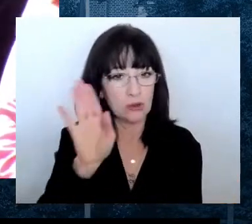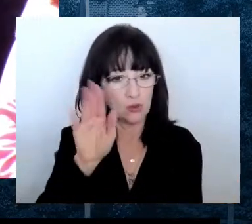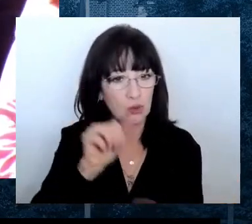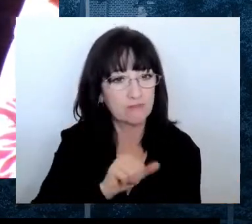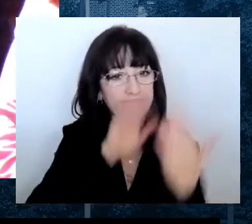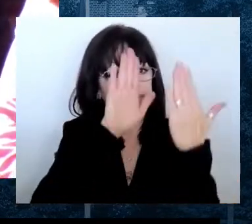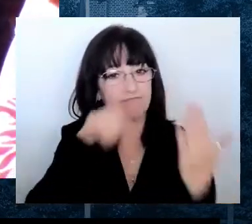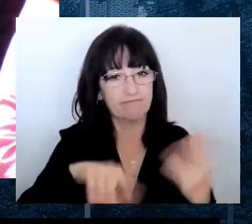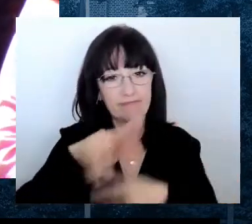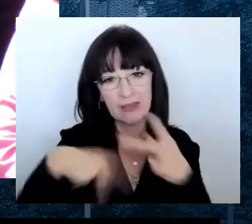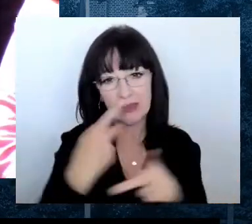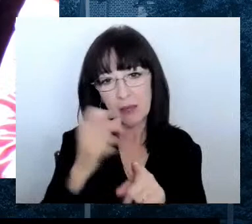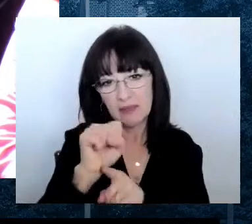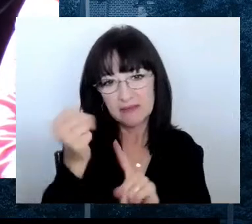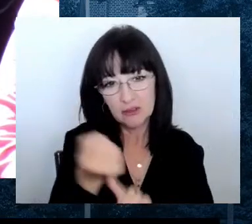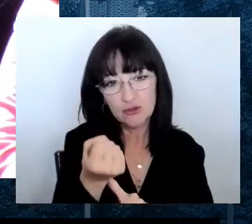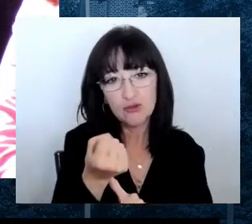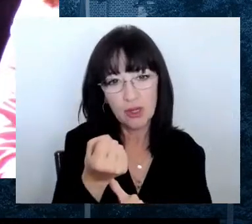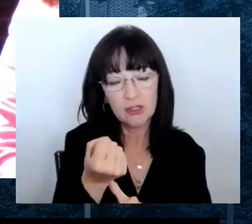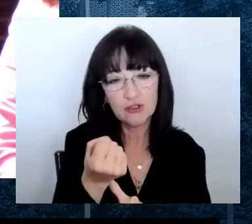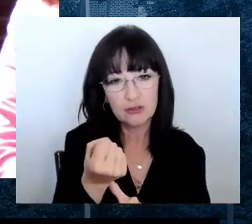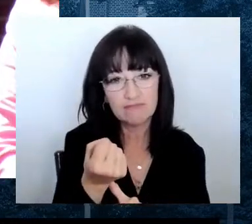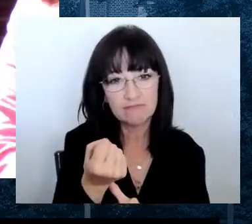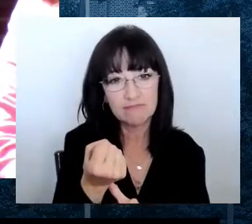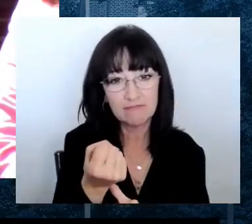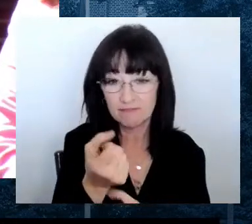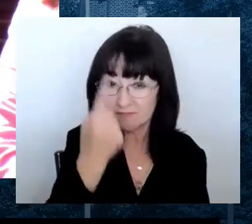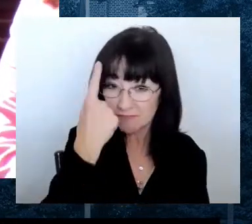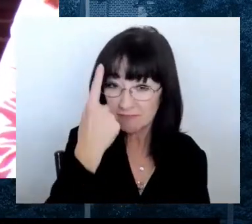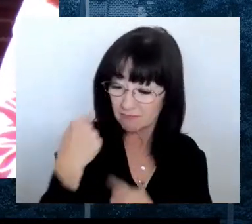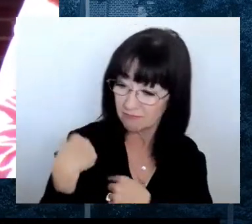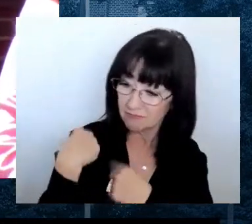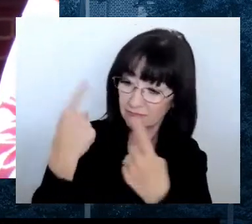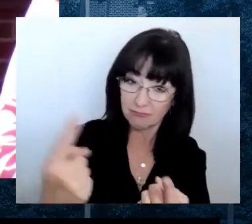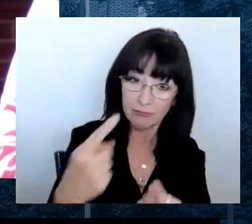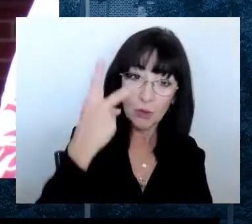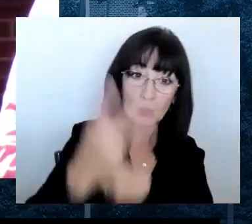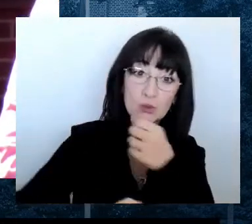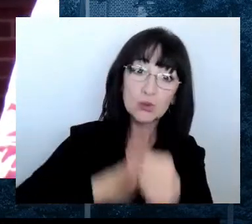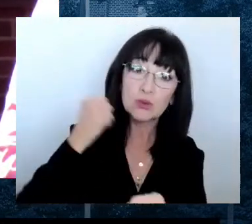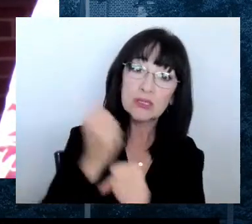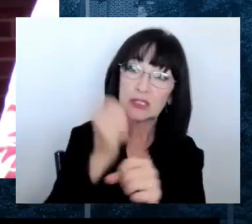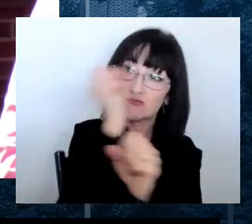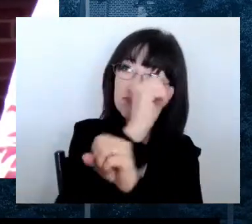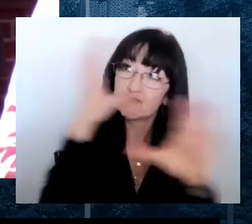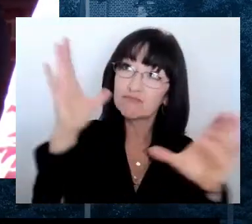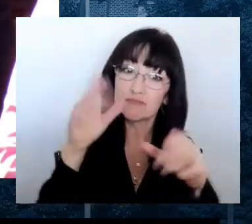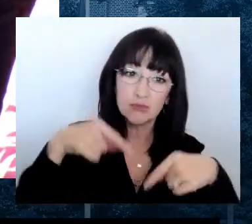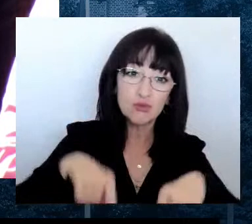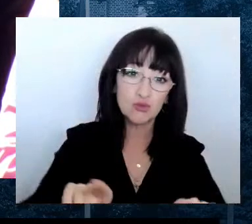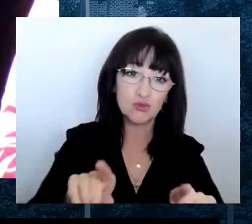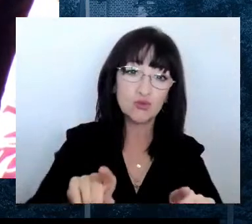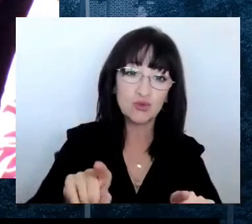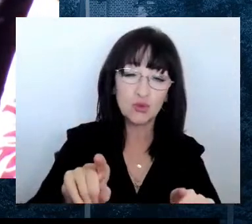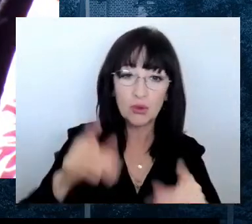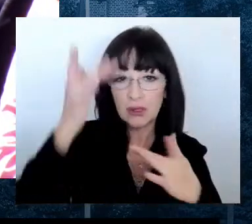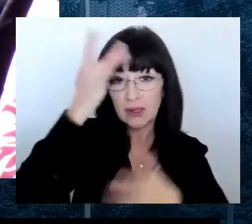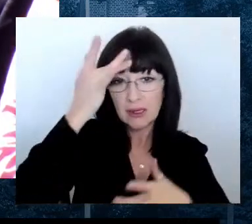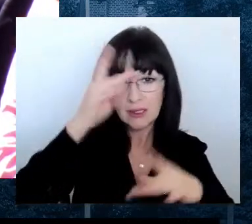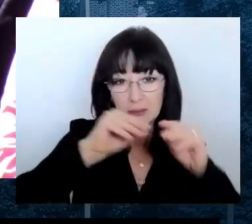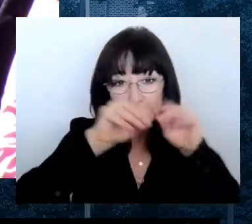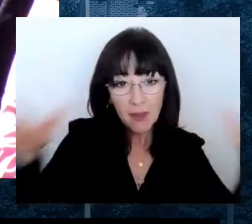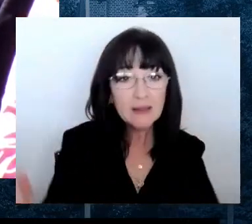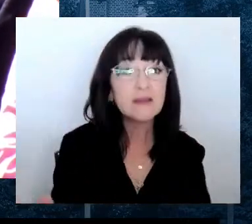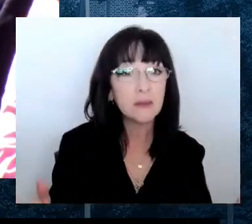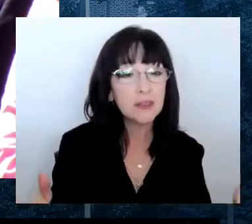And when I think about the last 2 years, if there's anything good that will come out of it, I think it's a